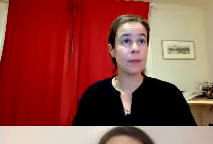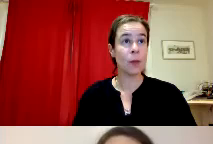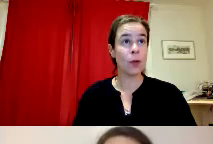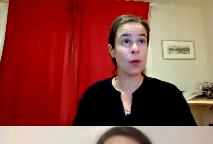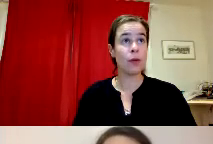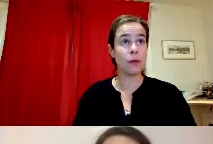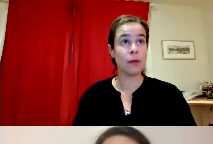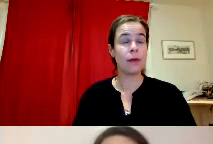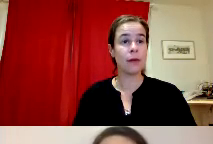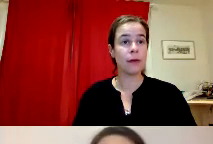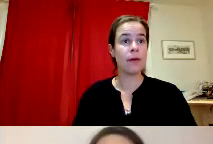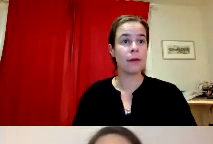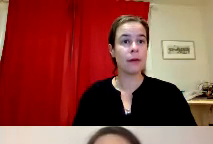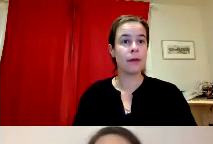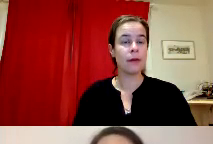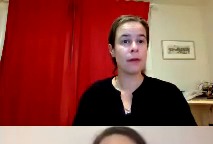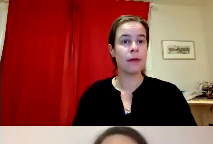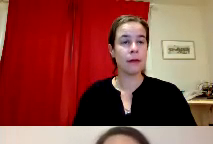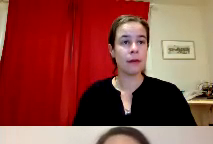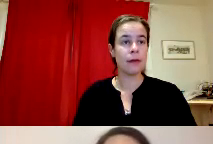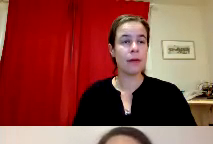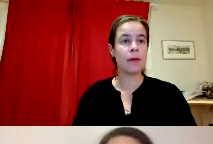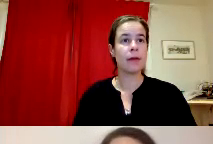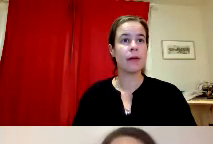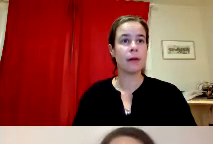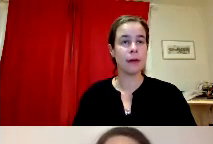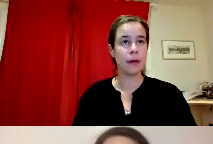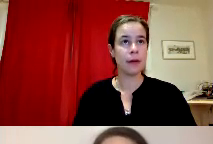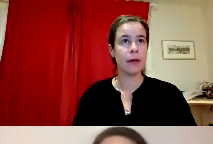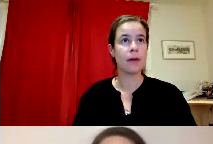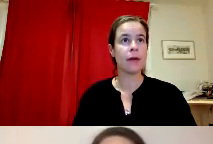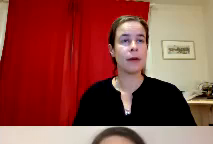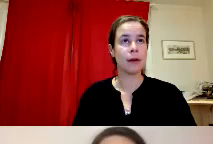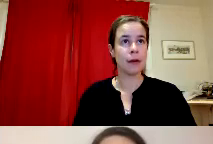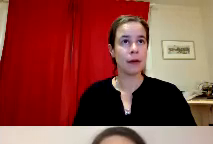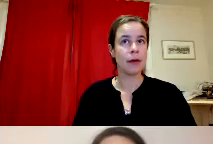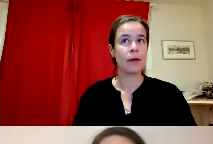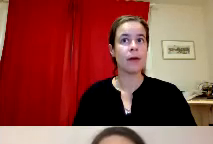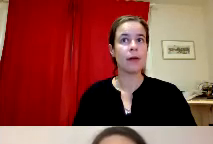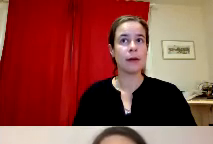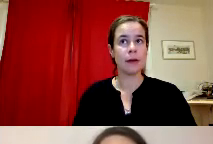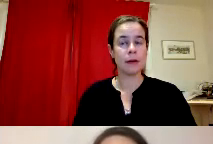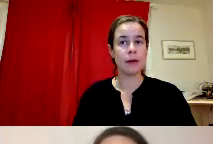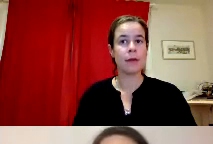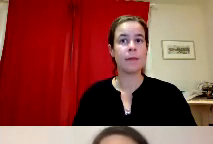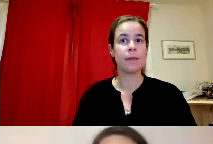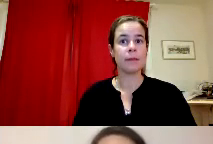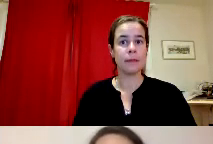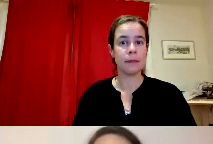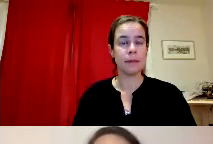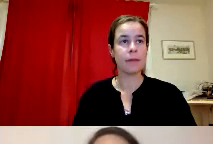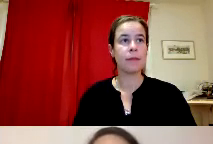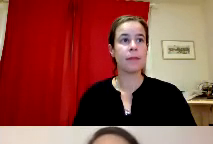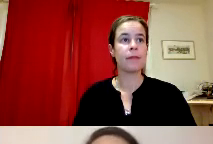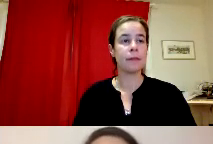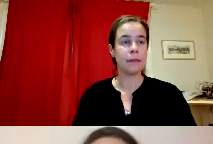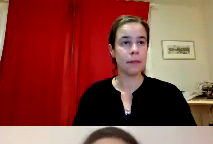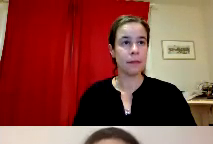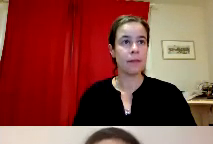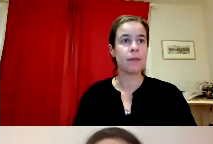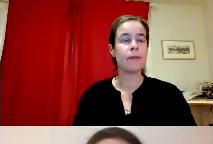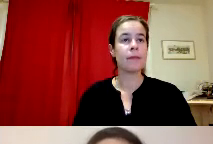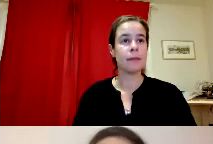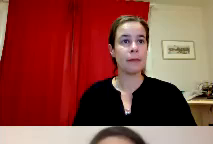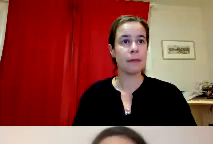335 participants. We asked for primary caregivers. They ended up being 99% female. Most of them